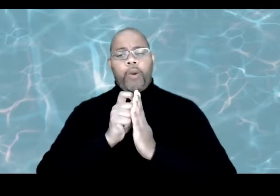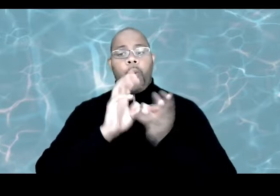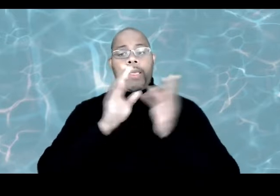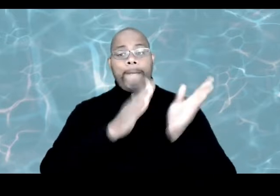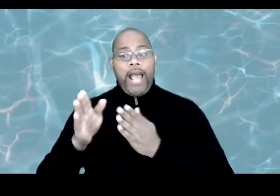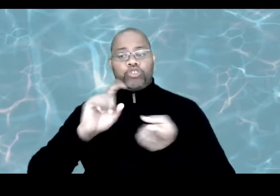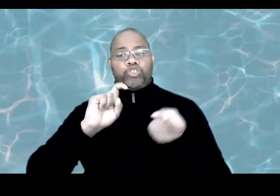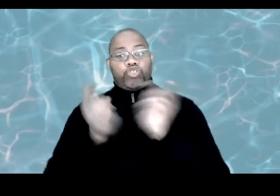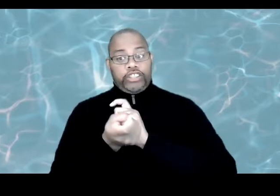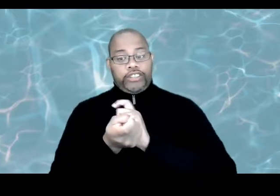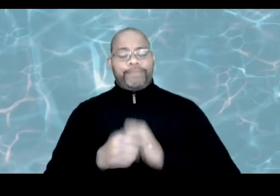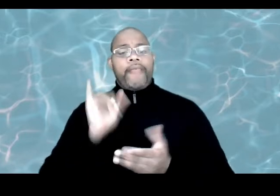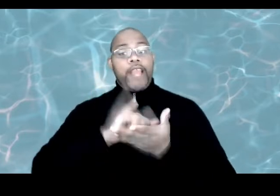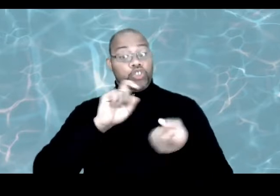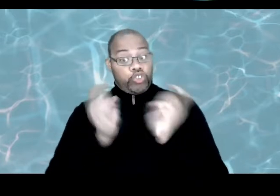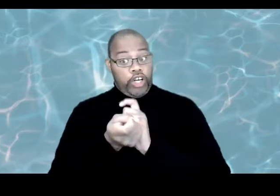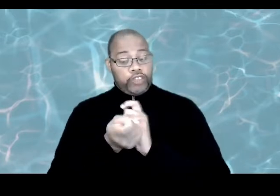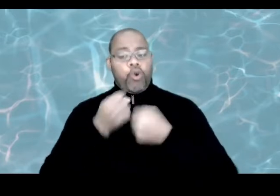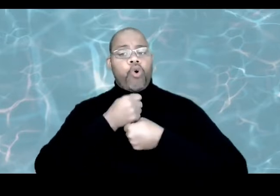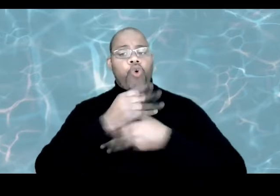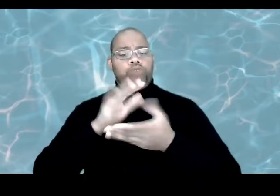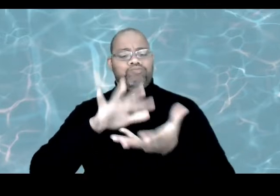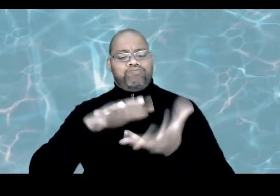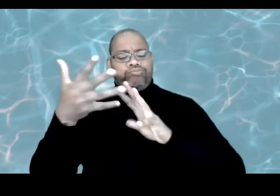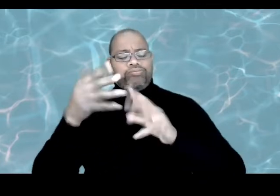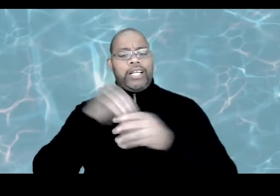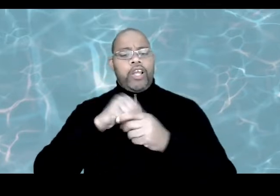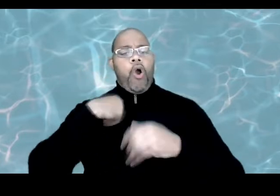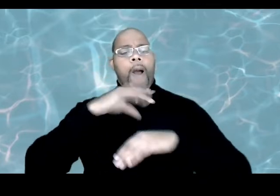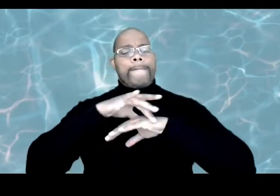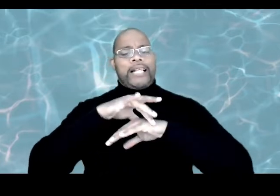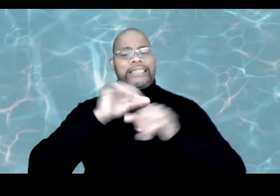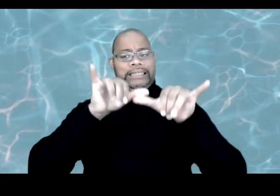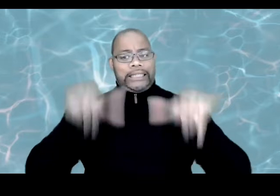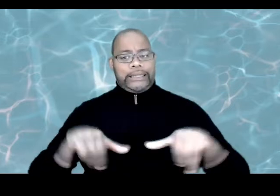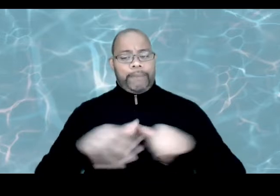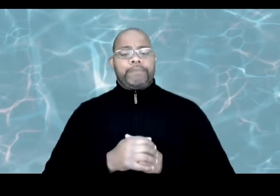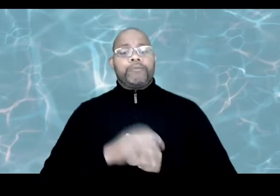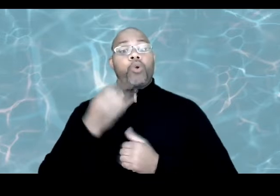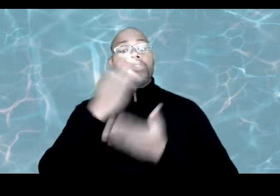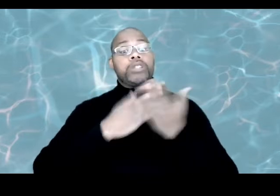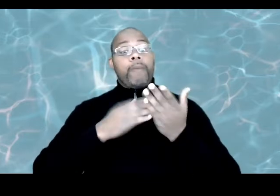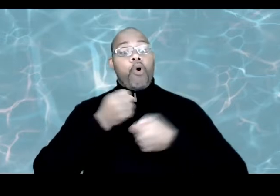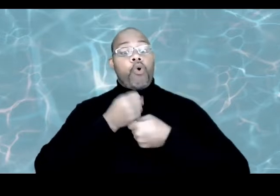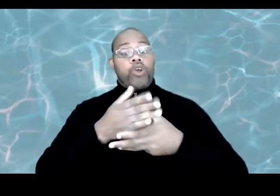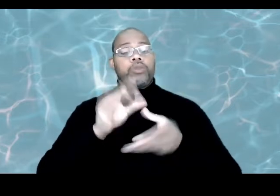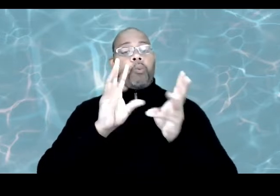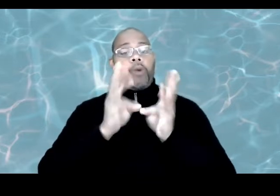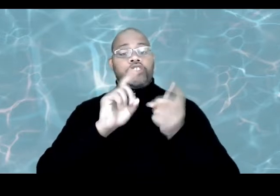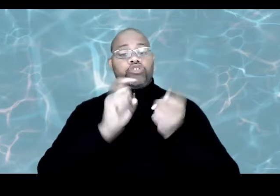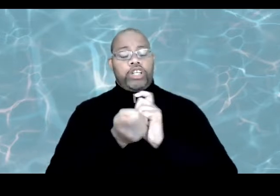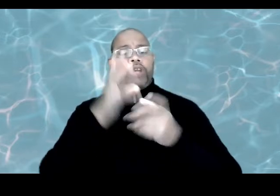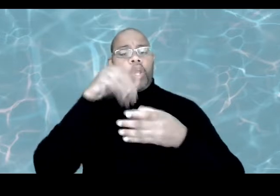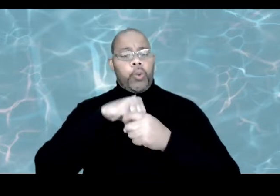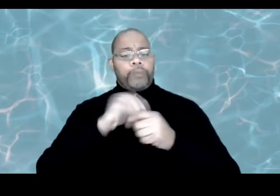and weather patterns are shifting. And these shifts are causing a disruption in our planet's systems. And so some of the causes of